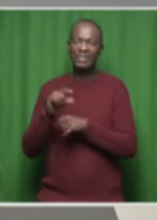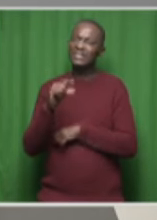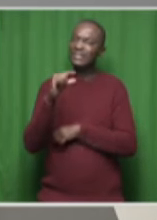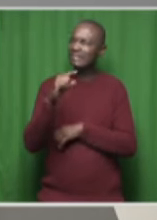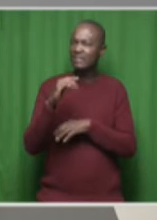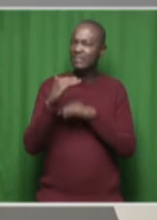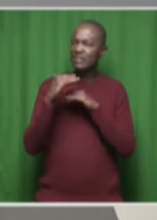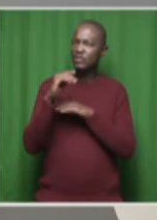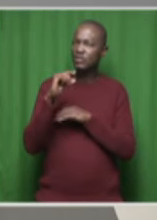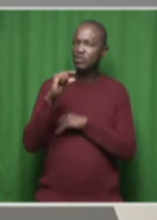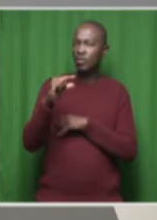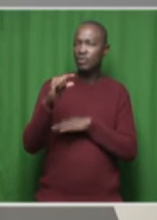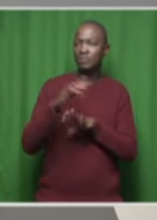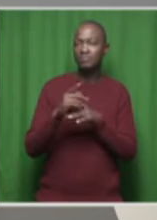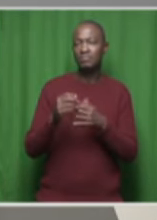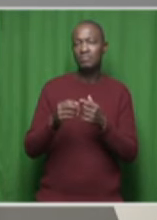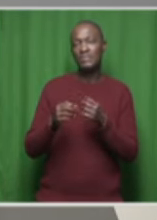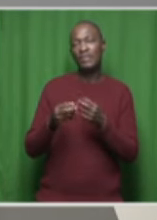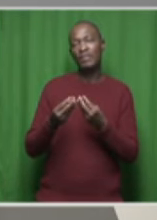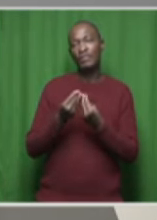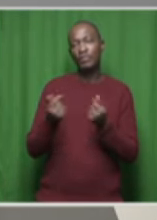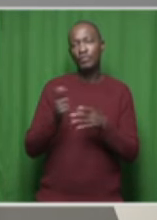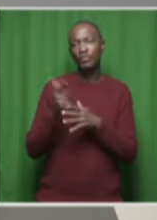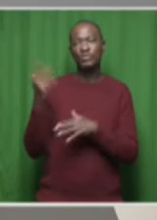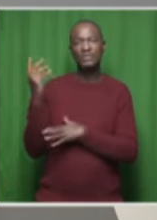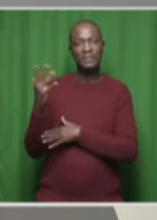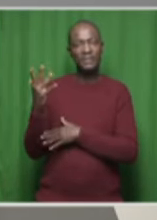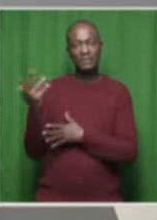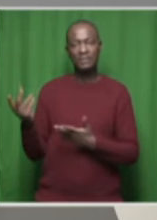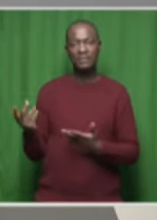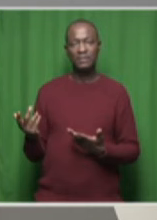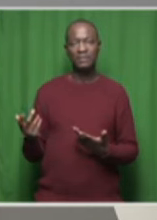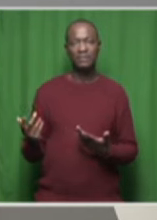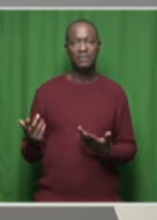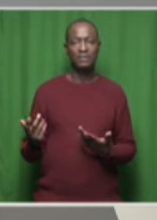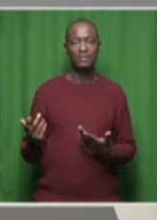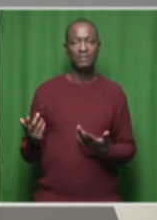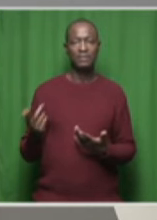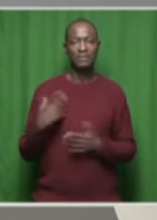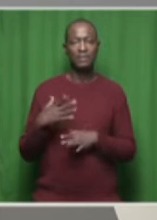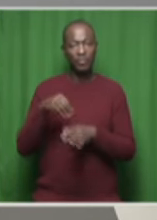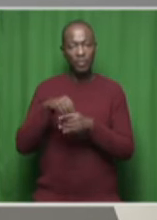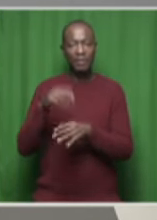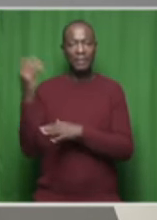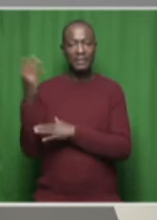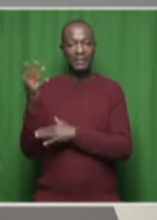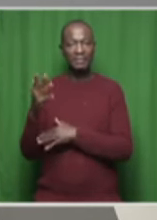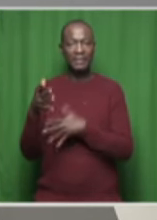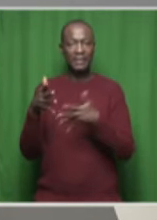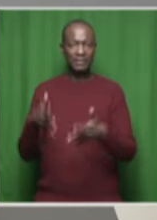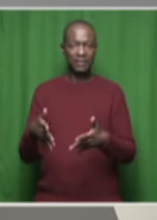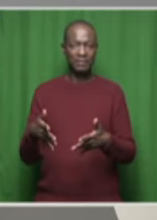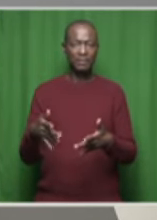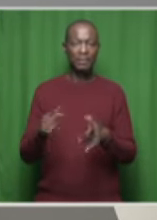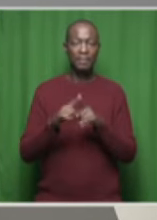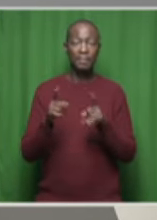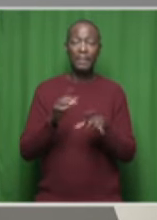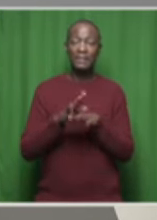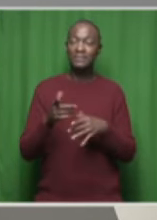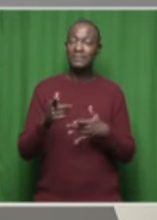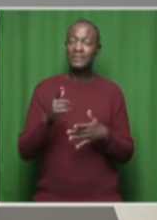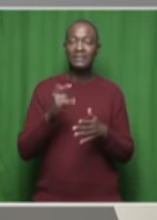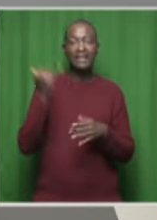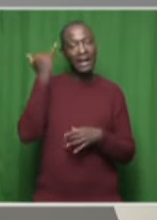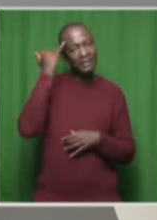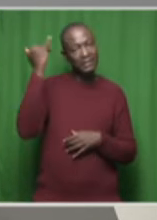A couple of speeches, Thuli Madonsela, Tessa Dooms, and I will be amongst the speakers there. Right. But the idea is not just